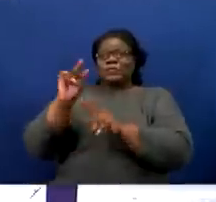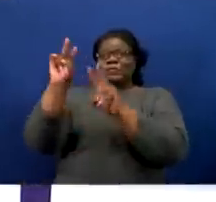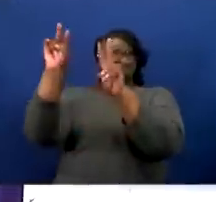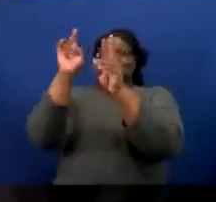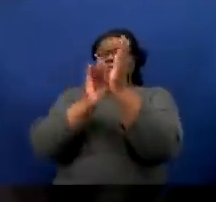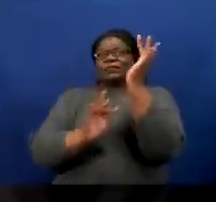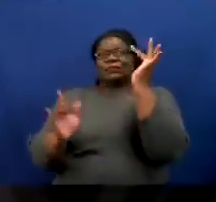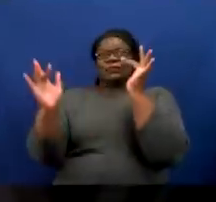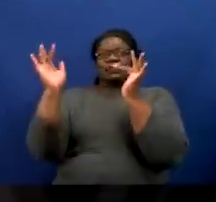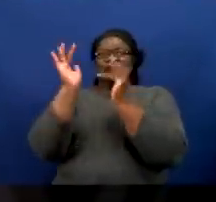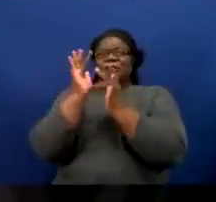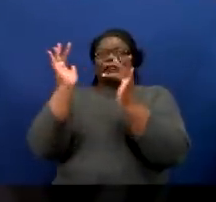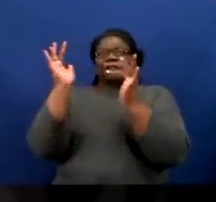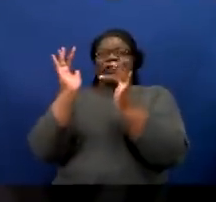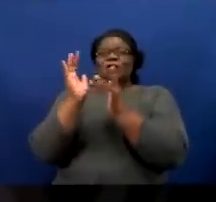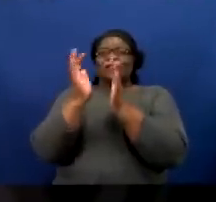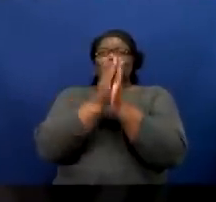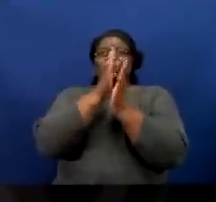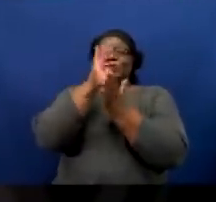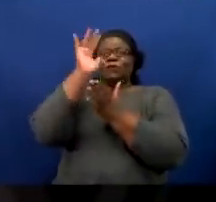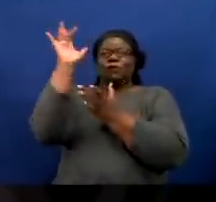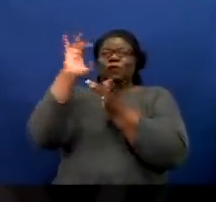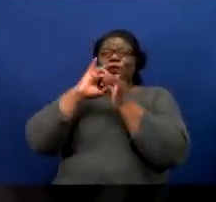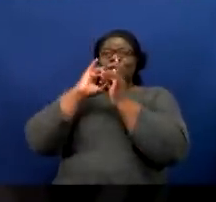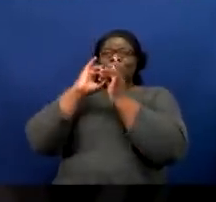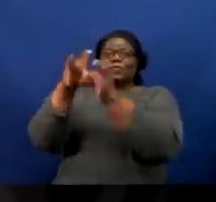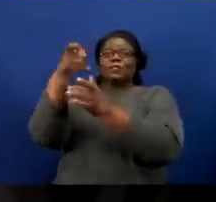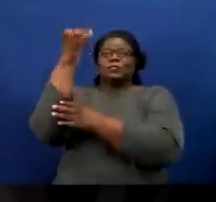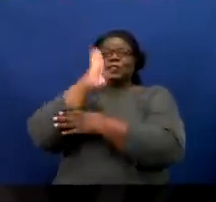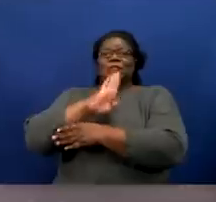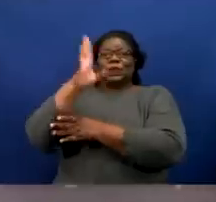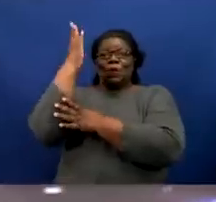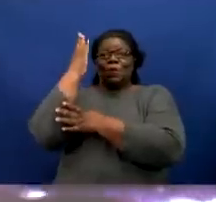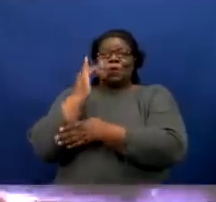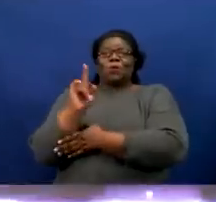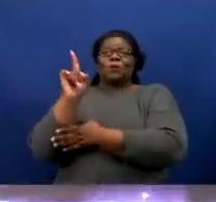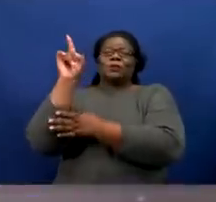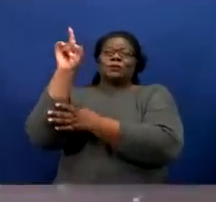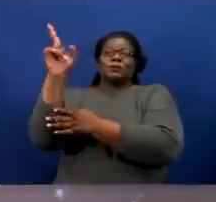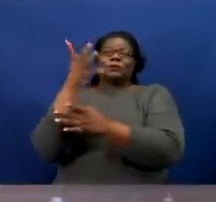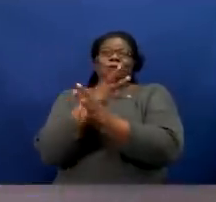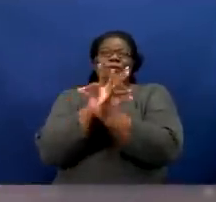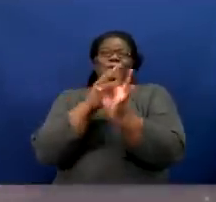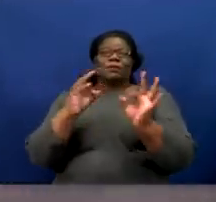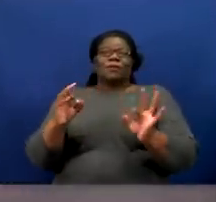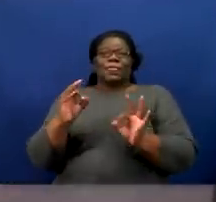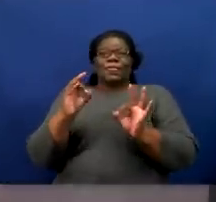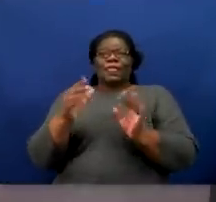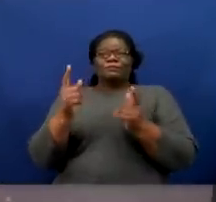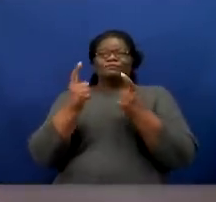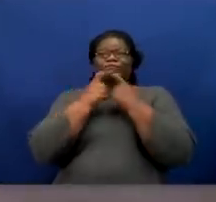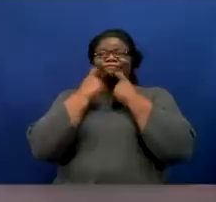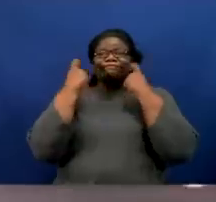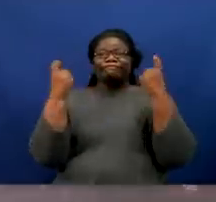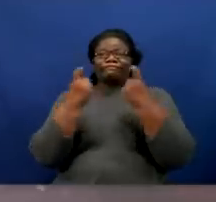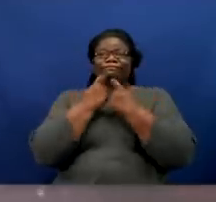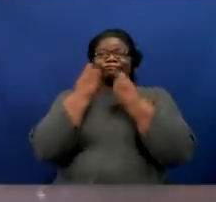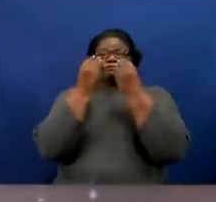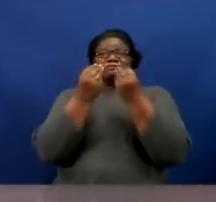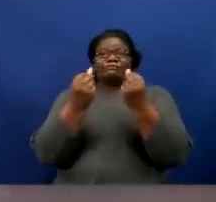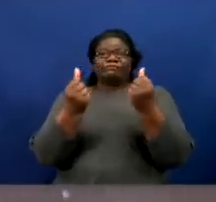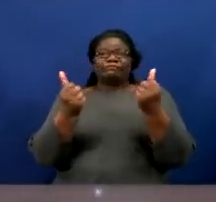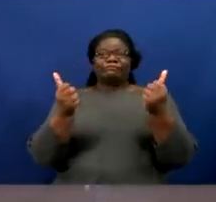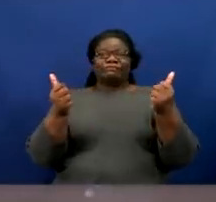glory, glory to God. He set me free. Well, goodbye to sin and things